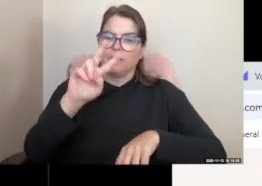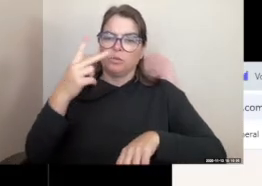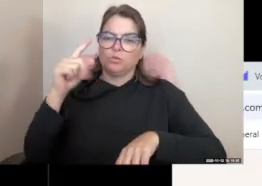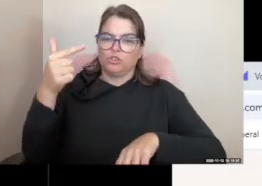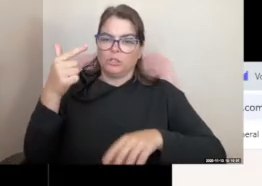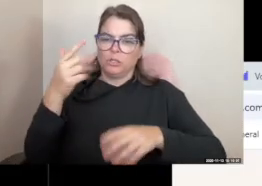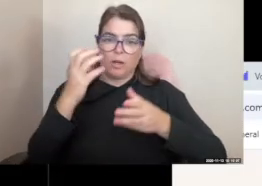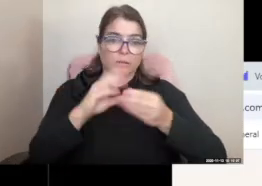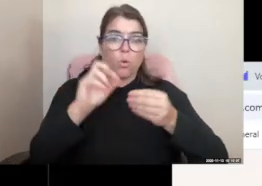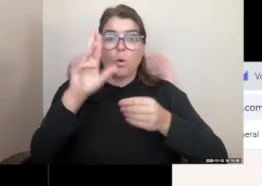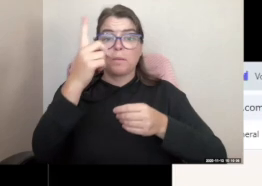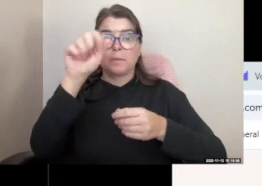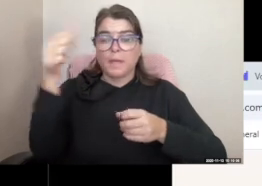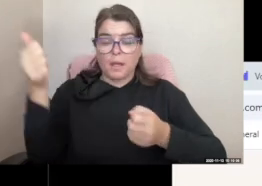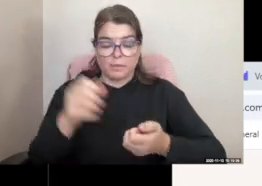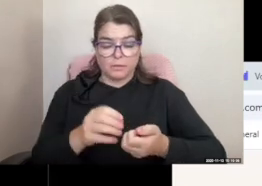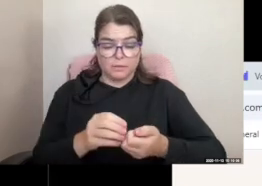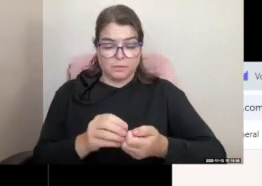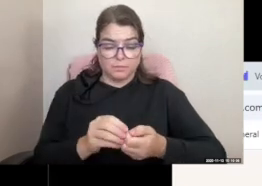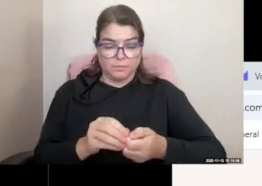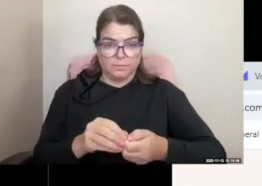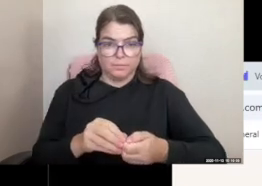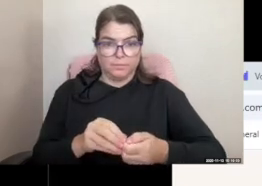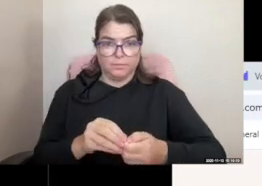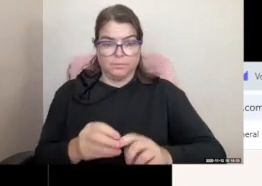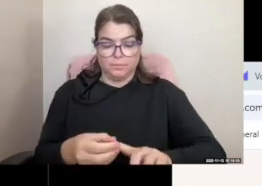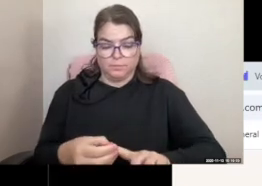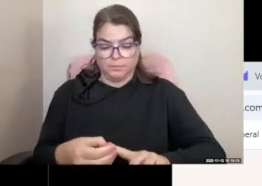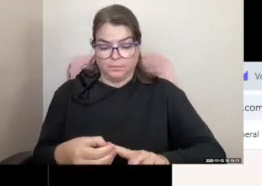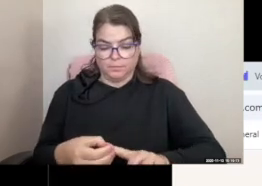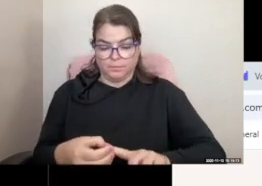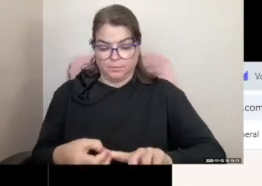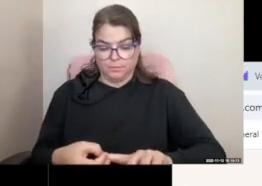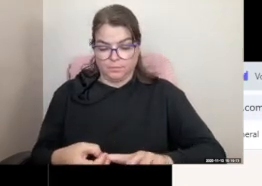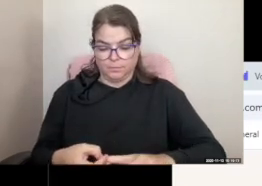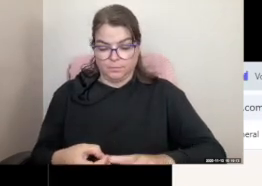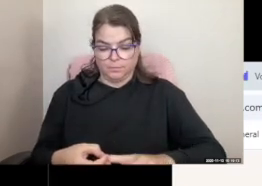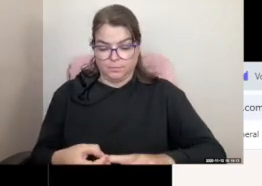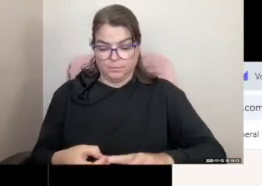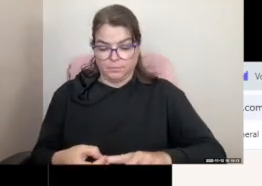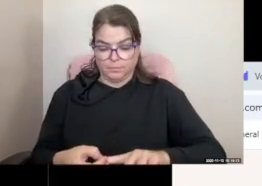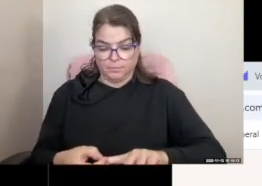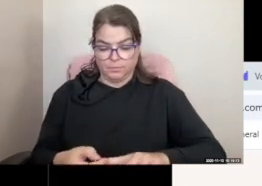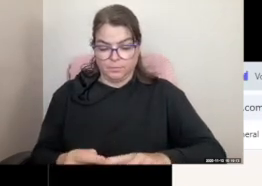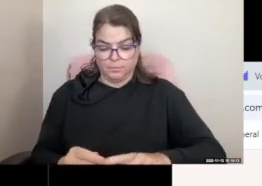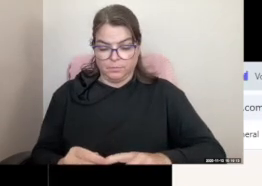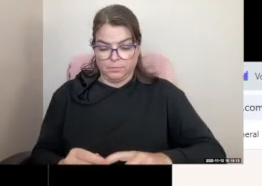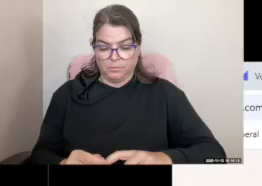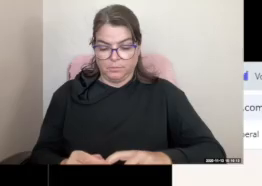Okay, at this time, anybody who put